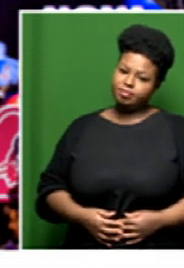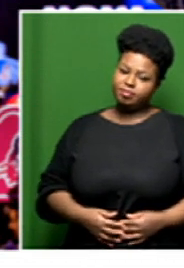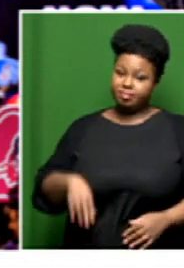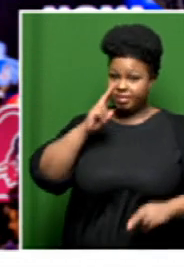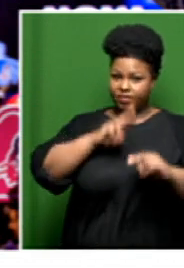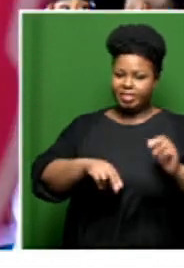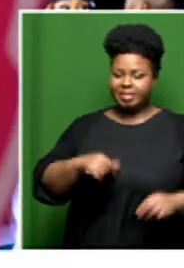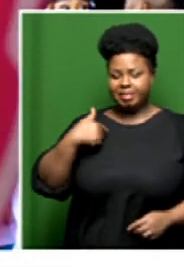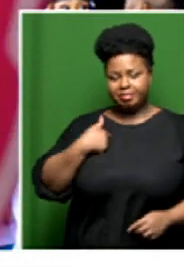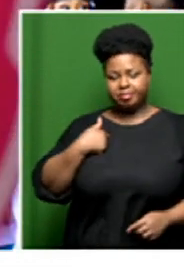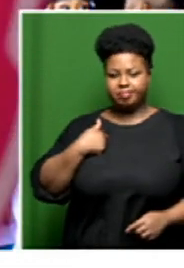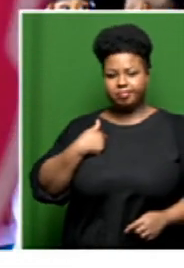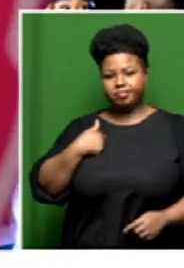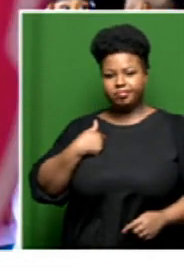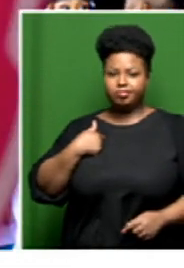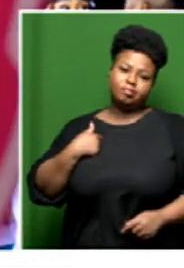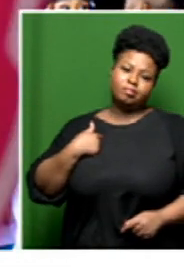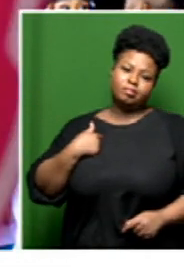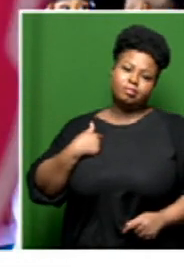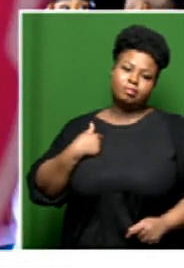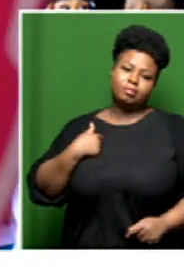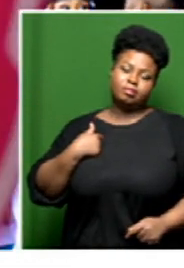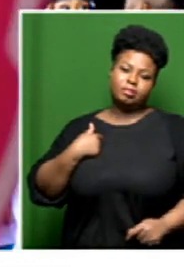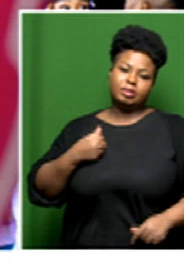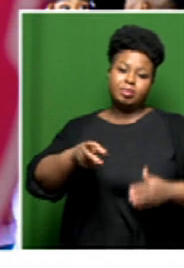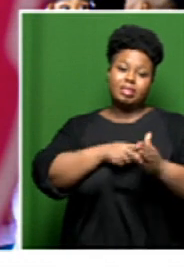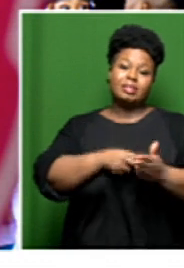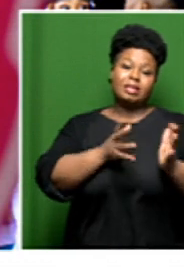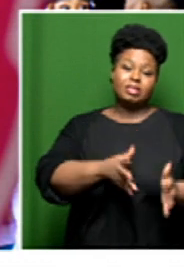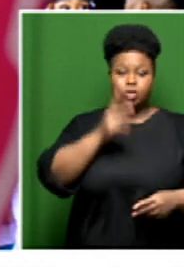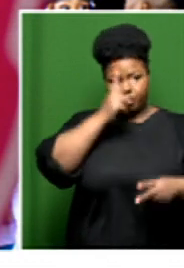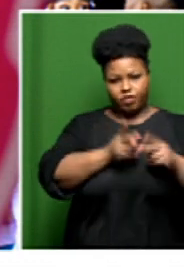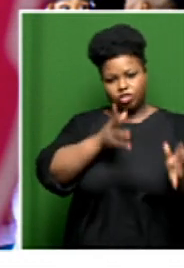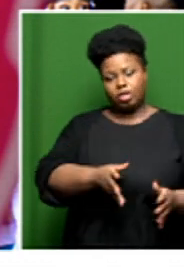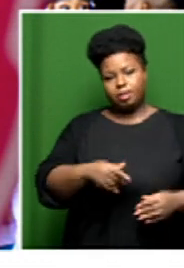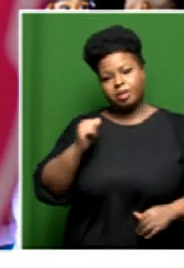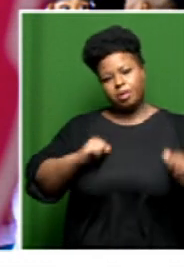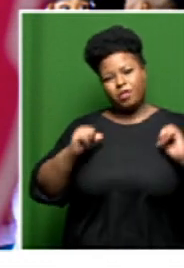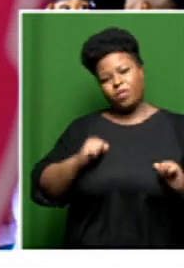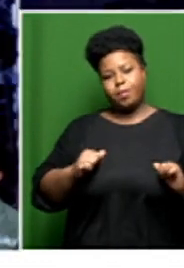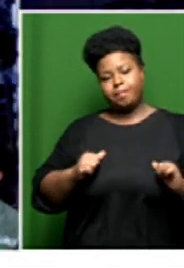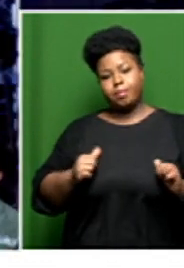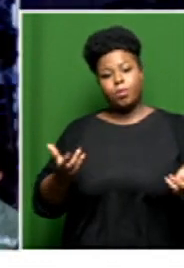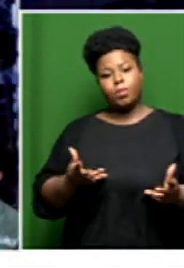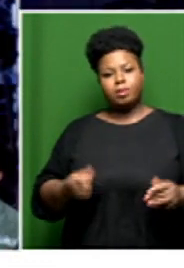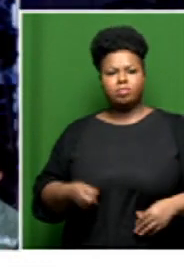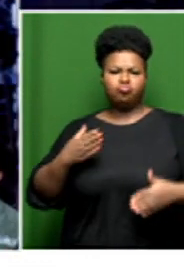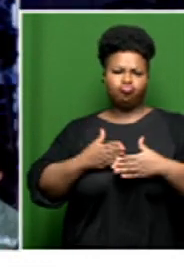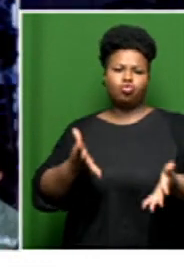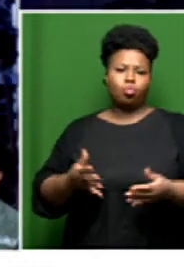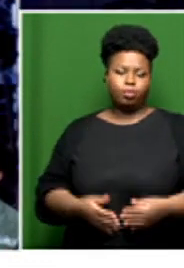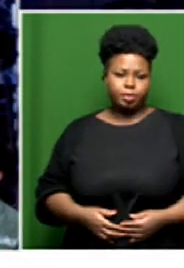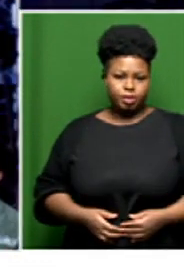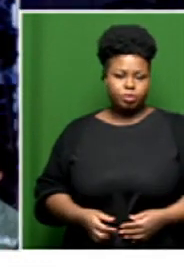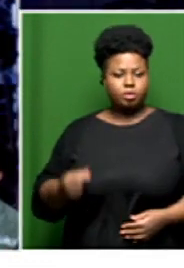Funny enough, I actually am. So I'm a dancer, professional dancer. I perform as my career.